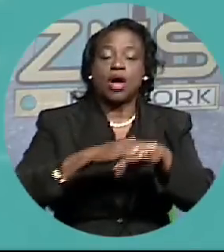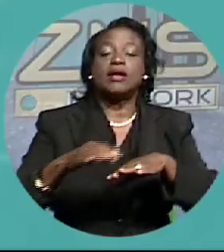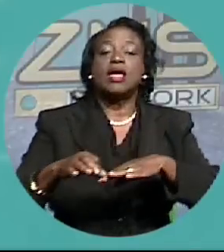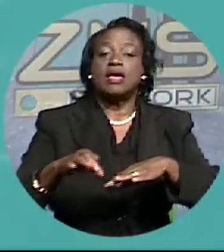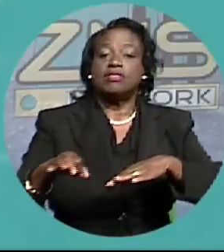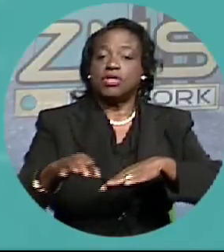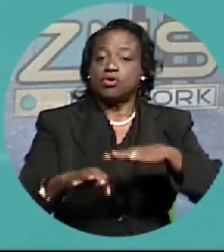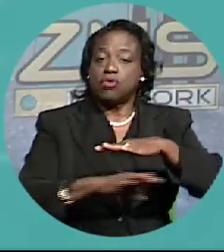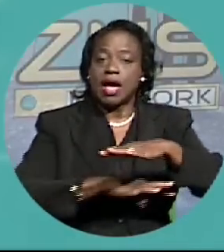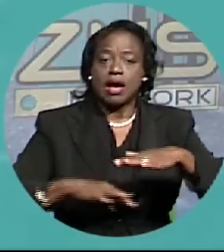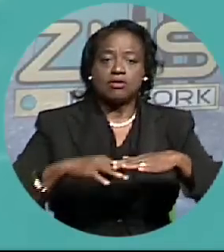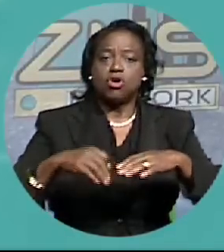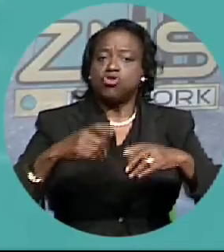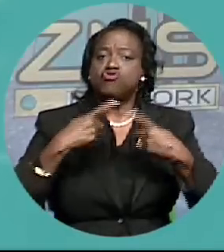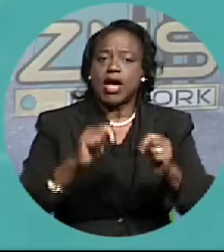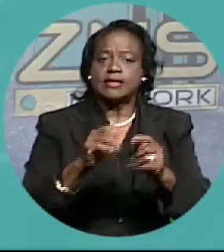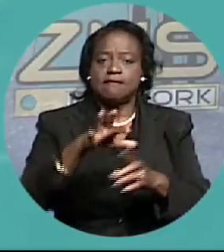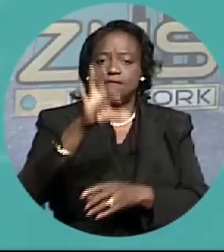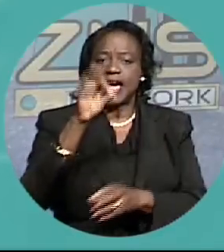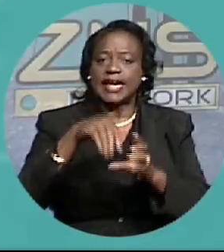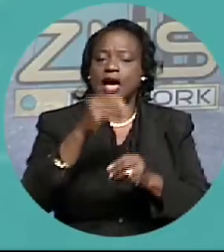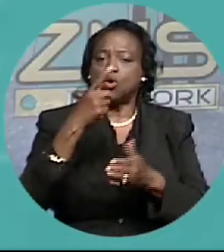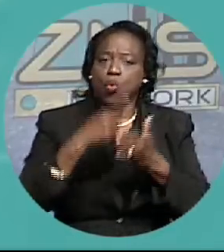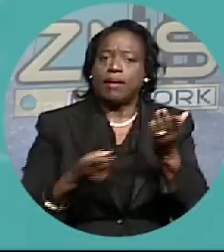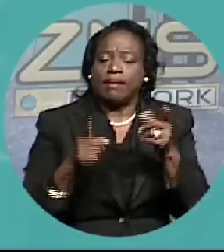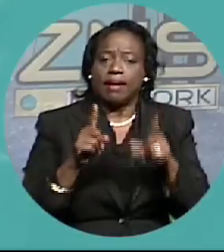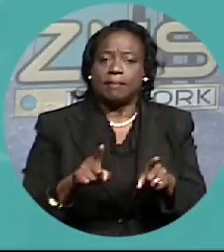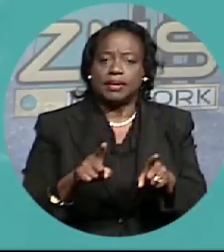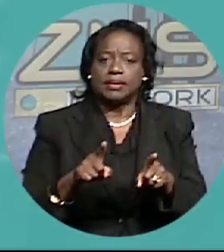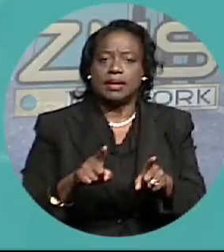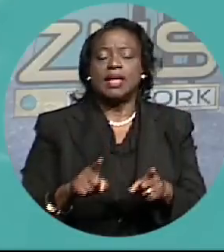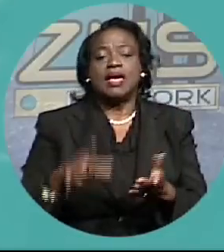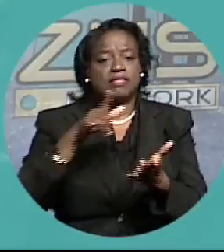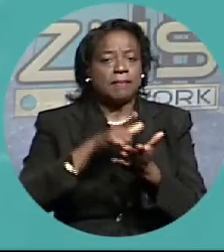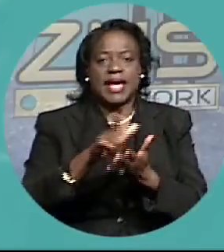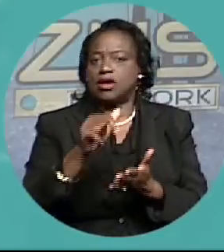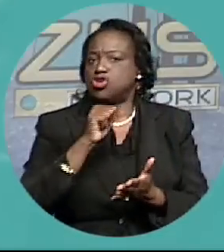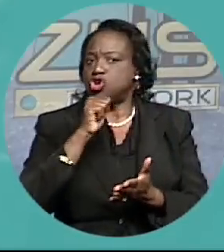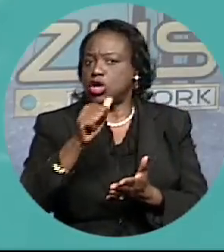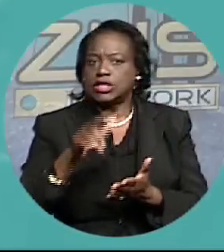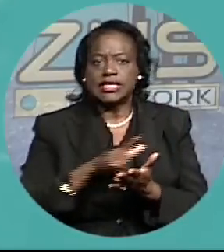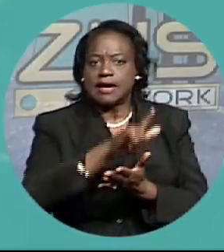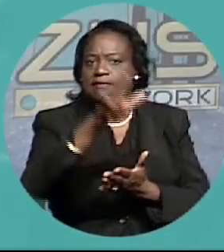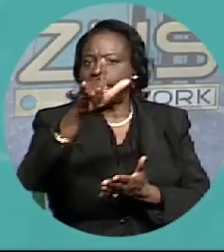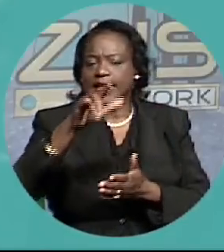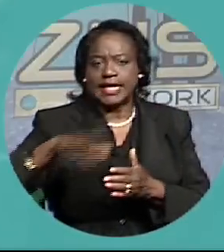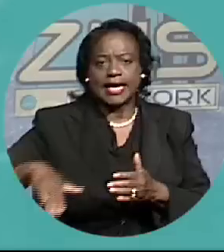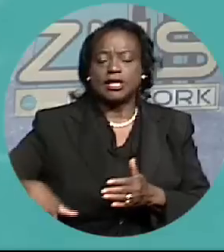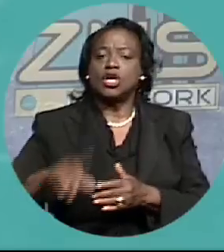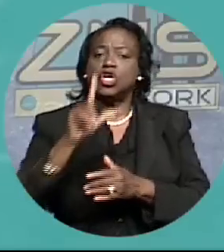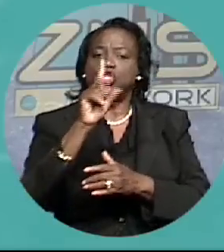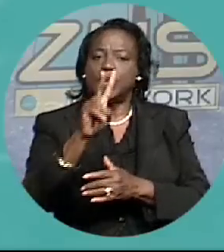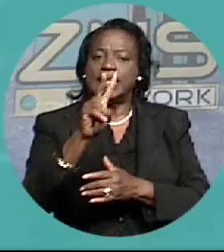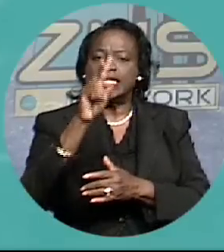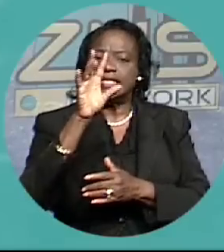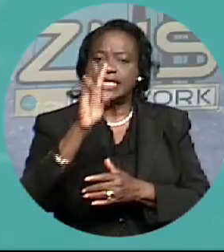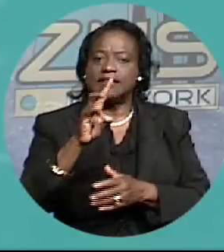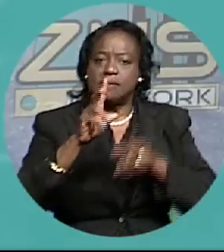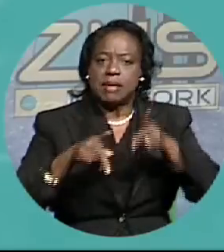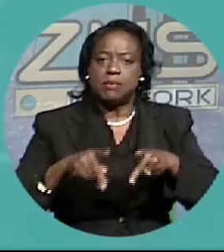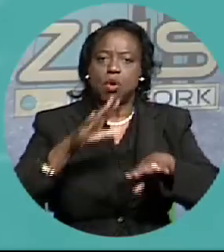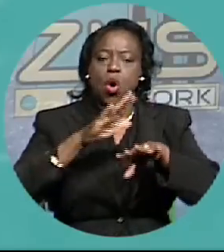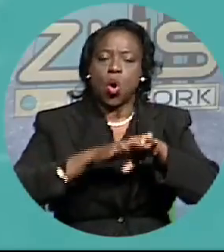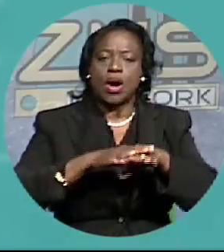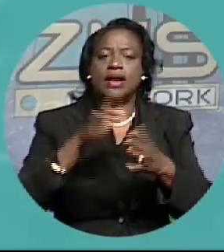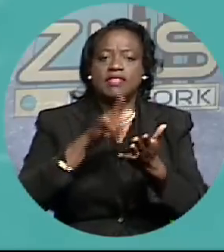to determine what went wrong. Airline officials say the plane had not taken flight yet and 27 passengers were on board when